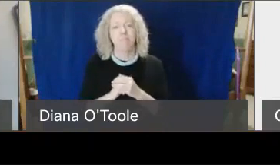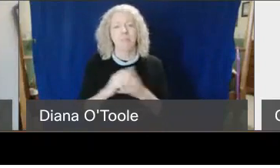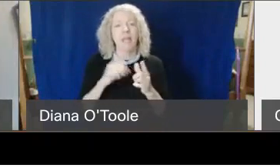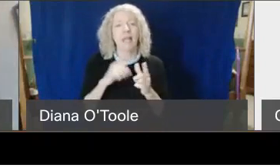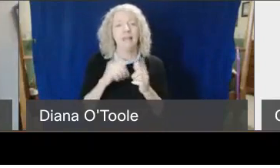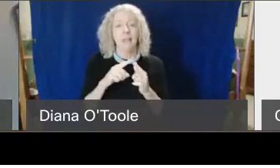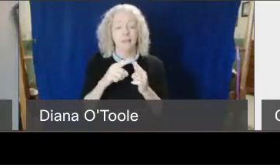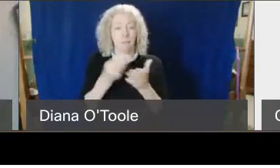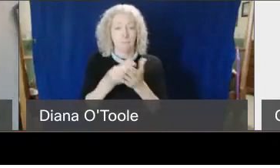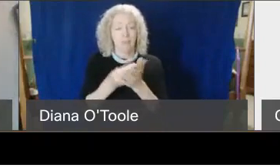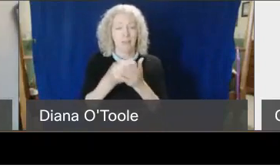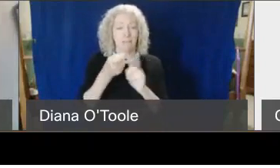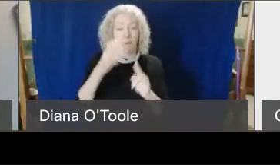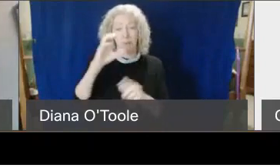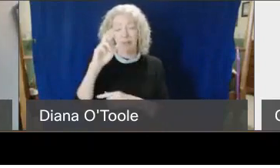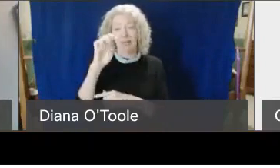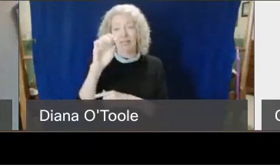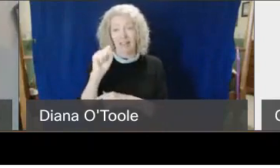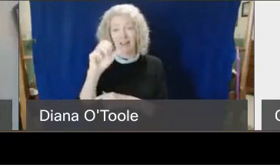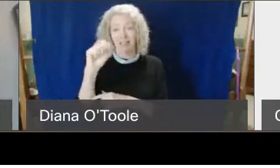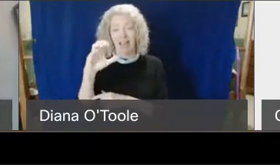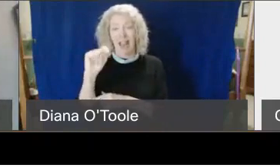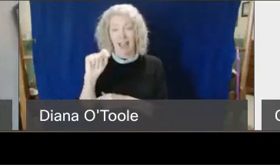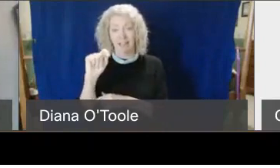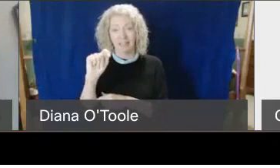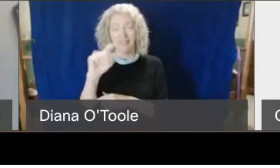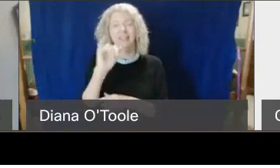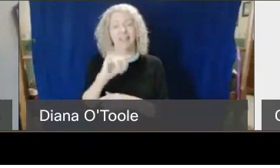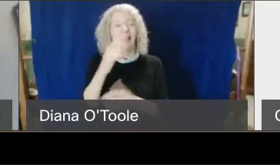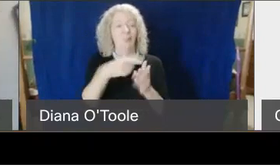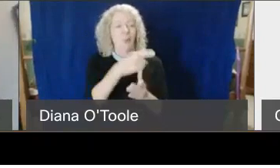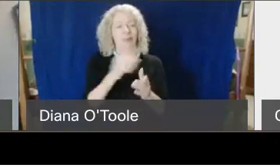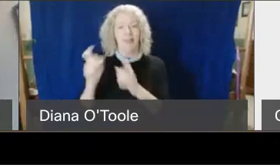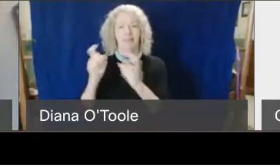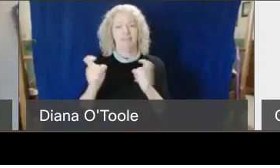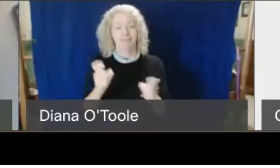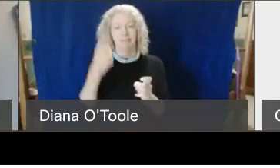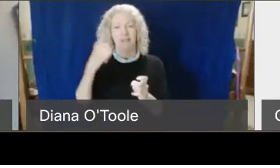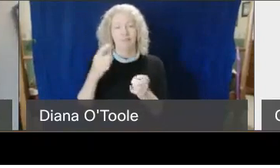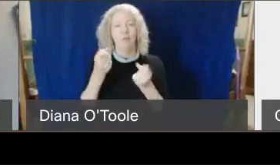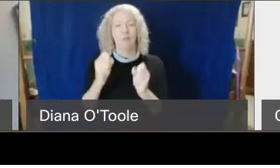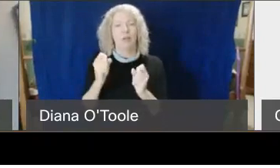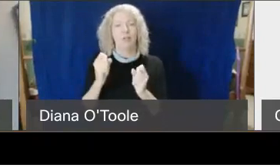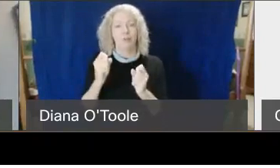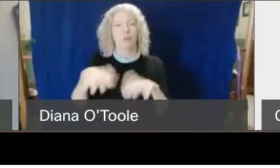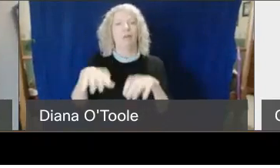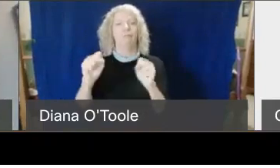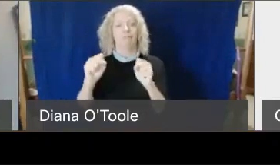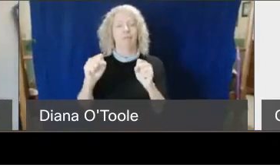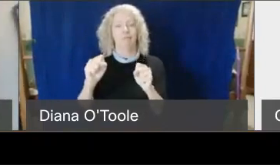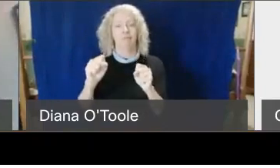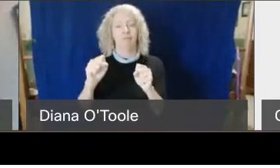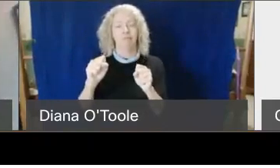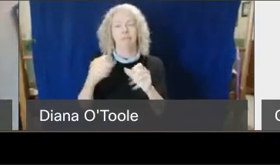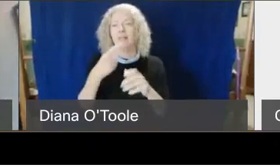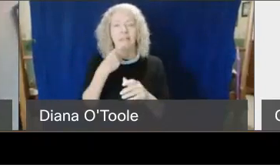funding to higher ed to try to make up for that. They have specifically said that we are not backfilling,